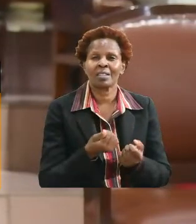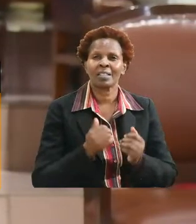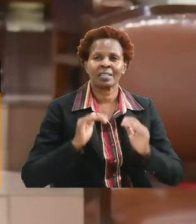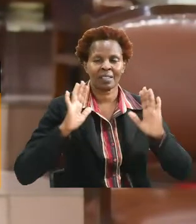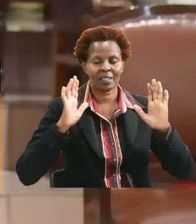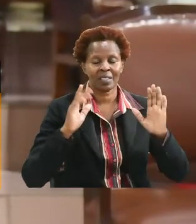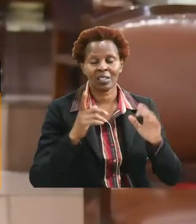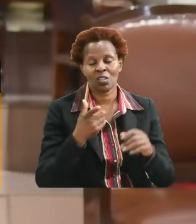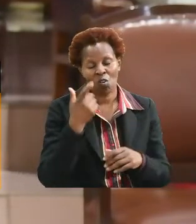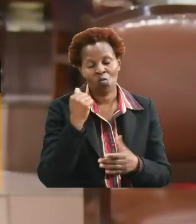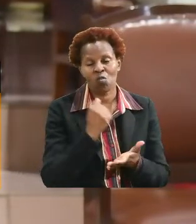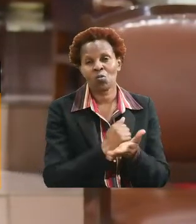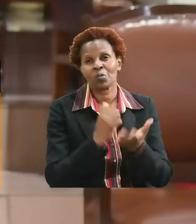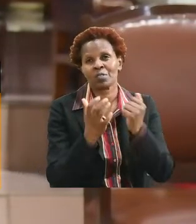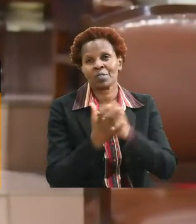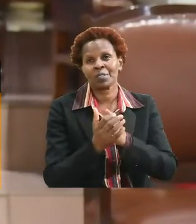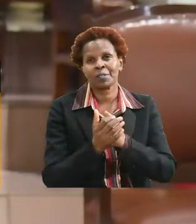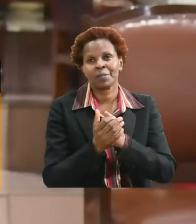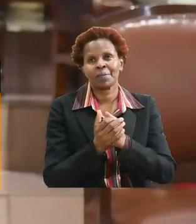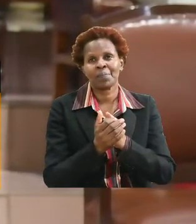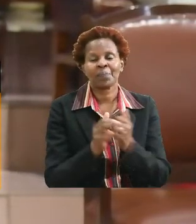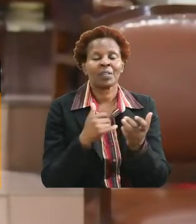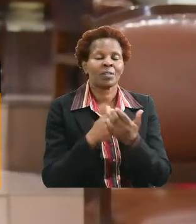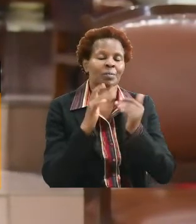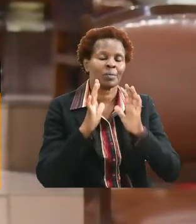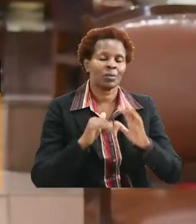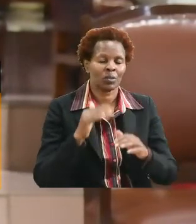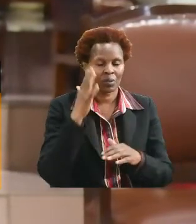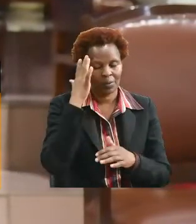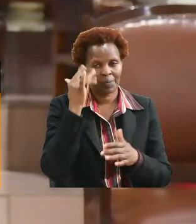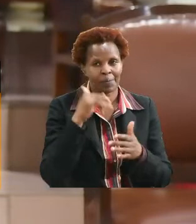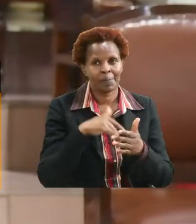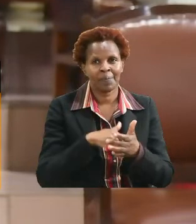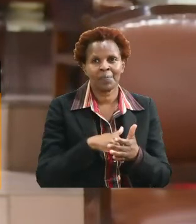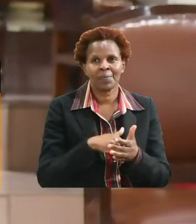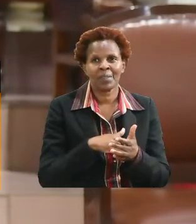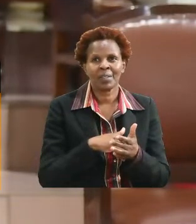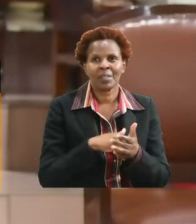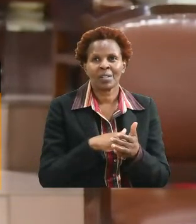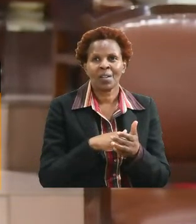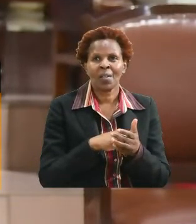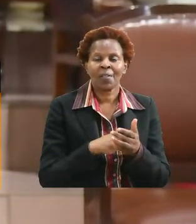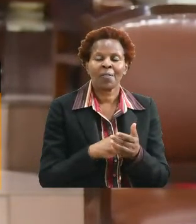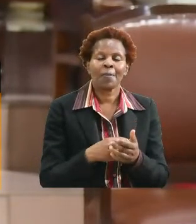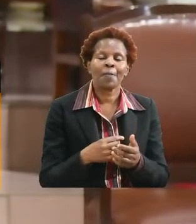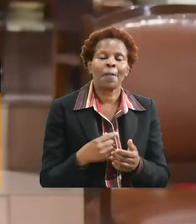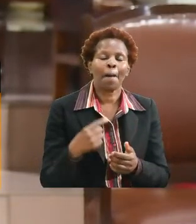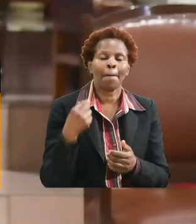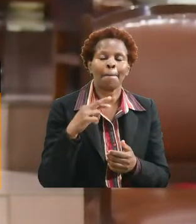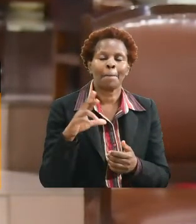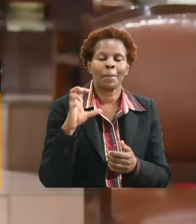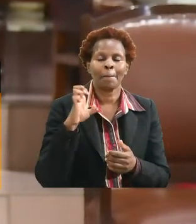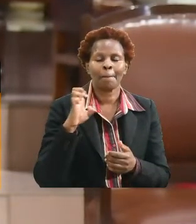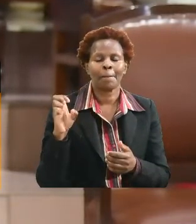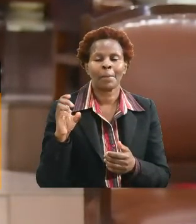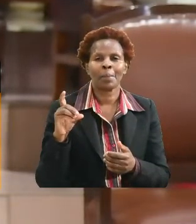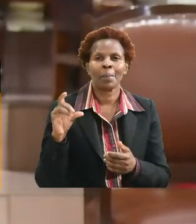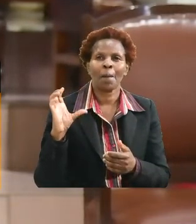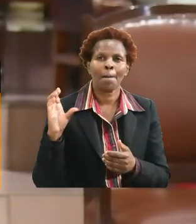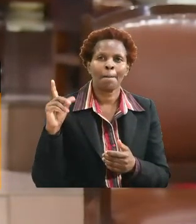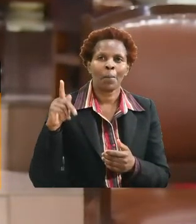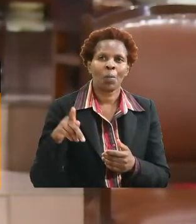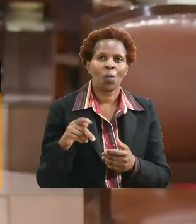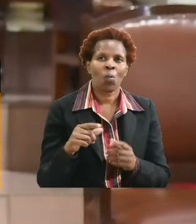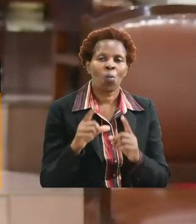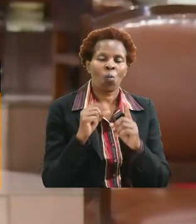be crucified. It's important to note that the Greek word for comfort that has been